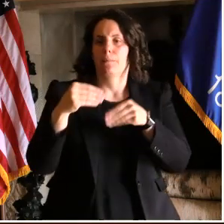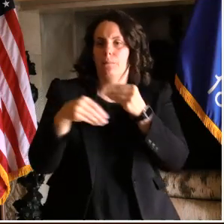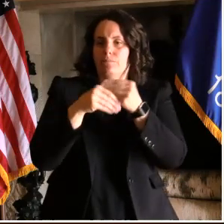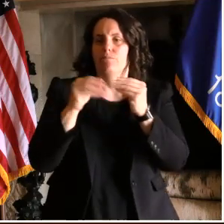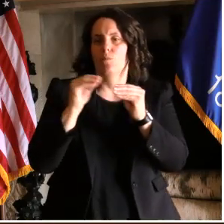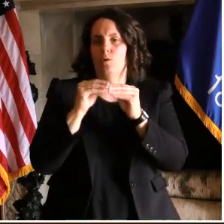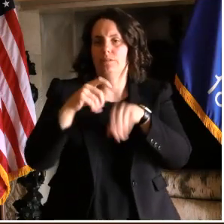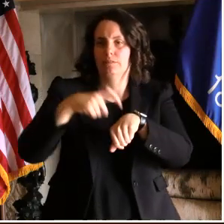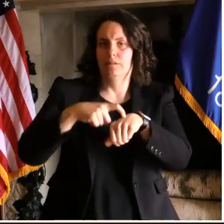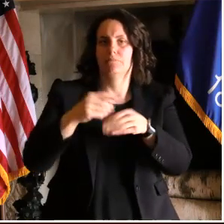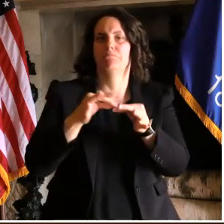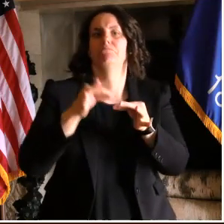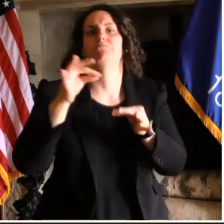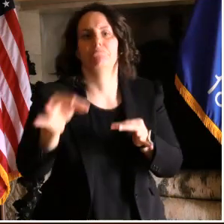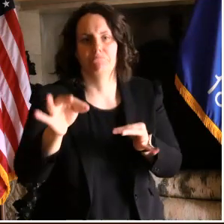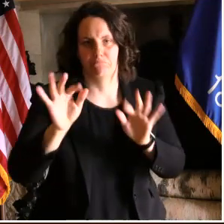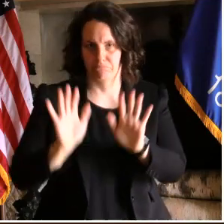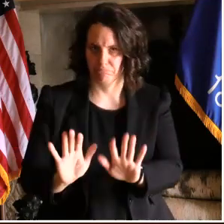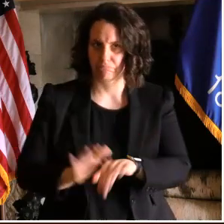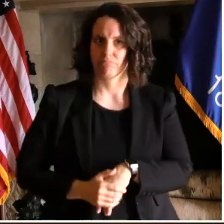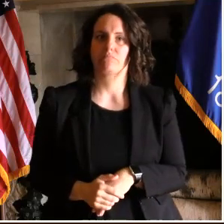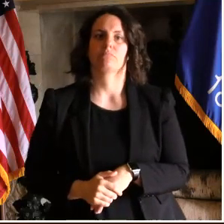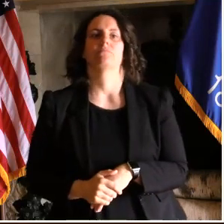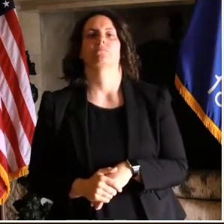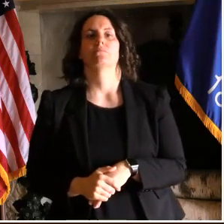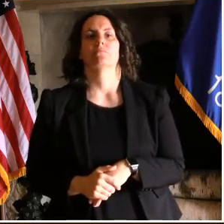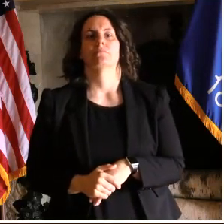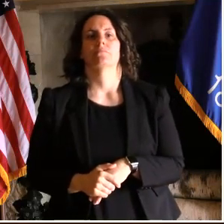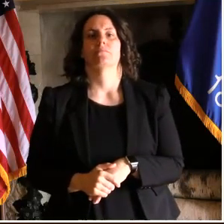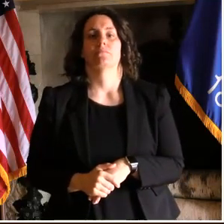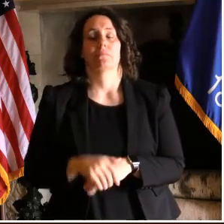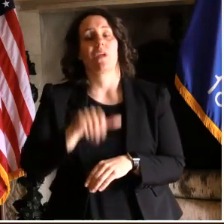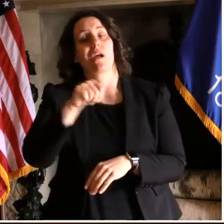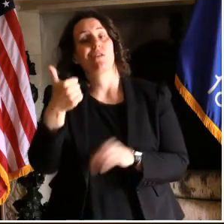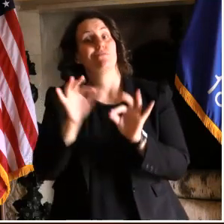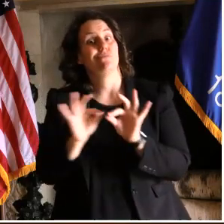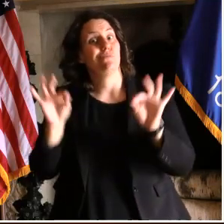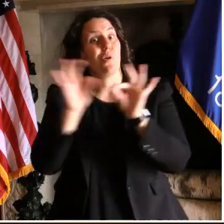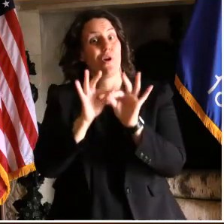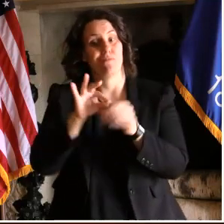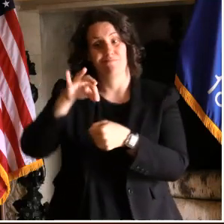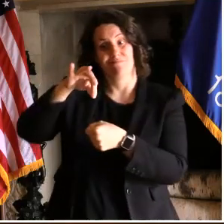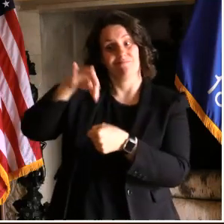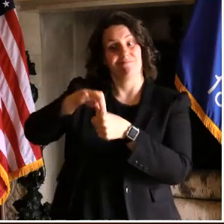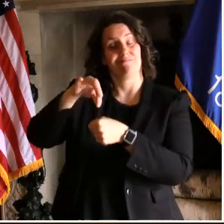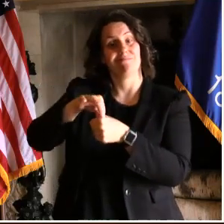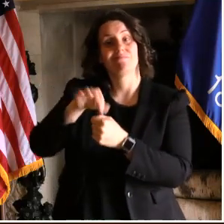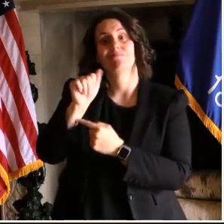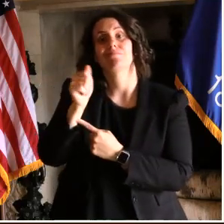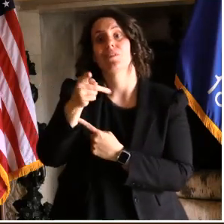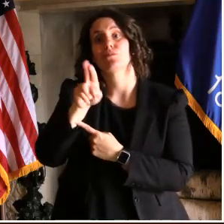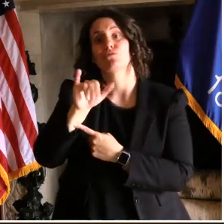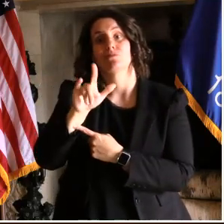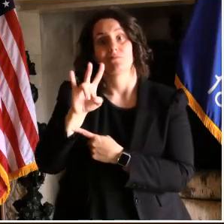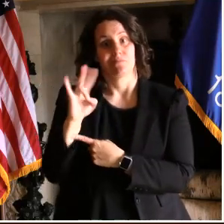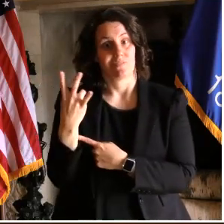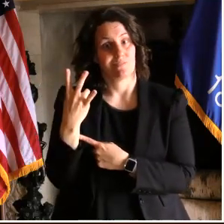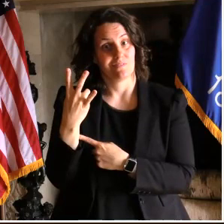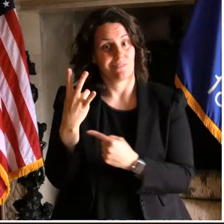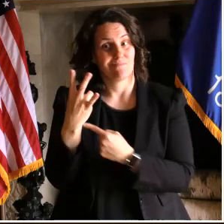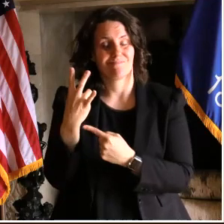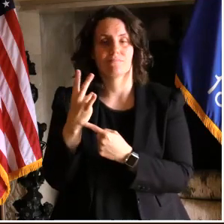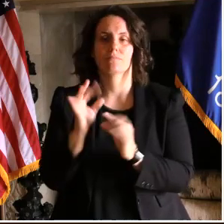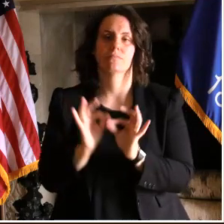and make earlier is voting on April 7th election. I continue to